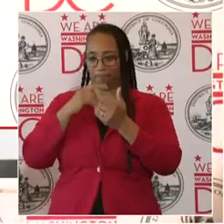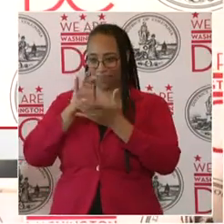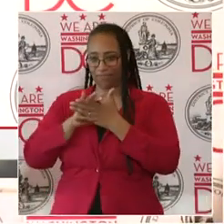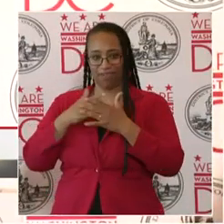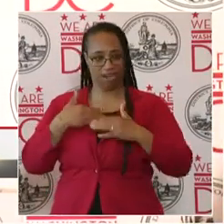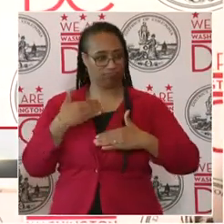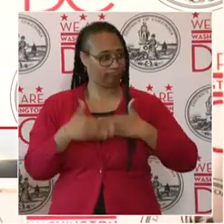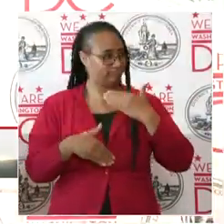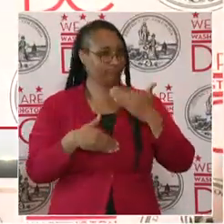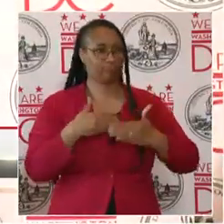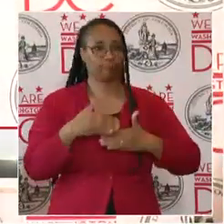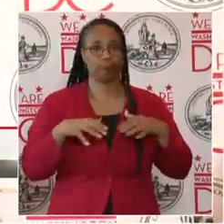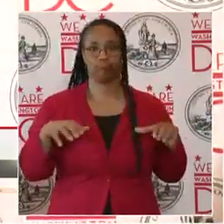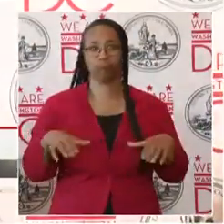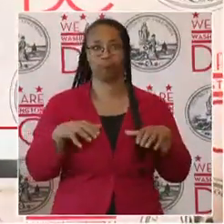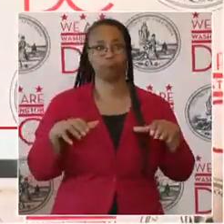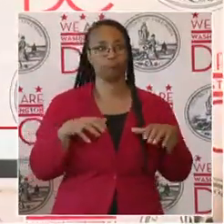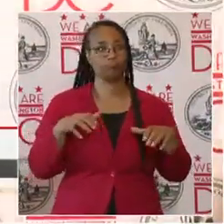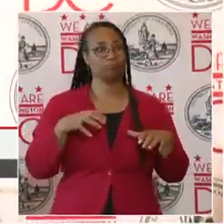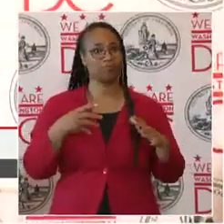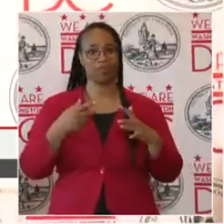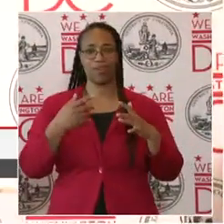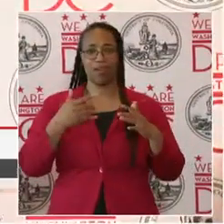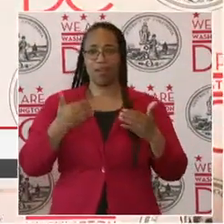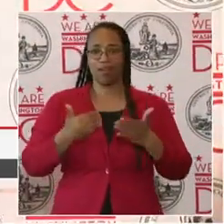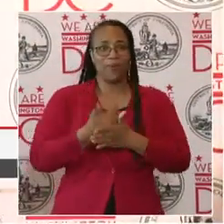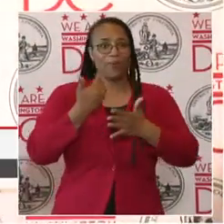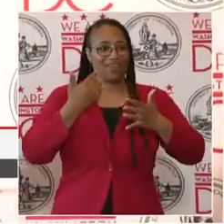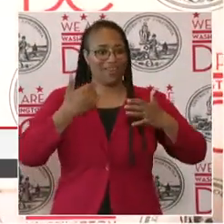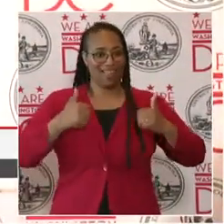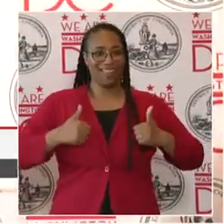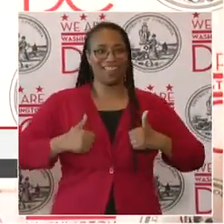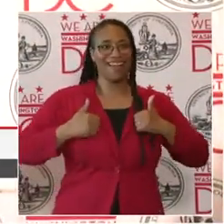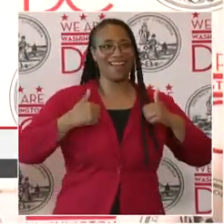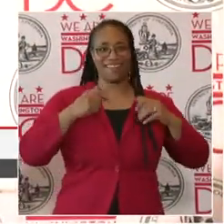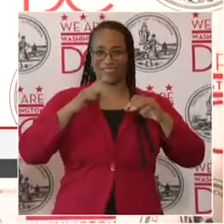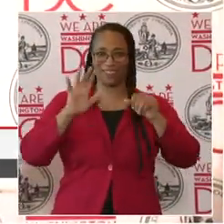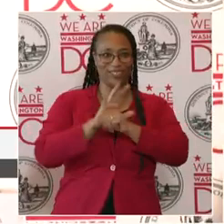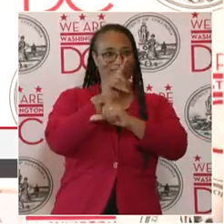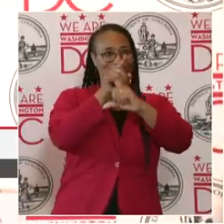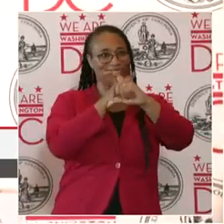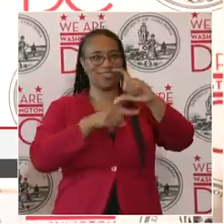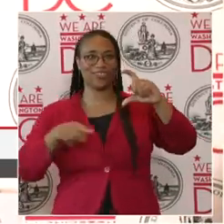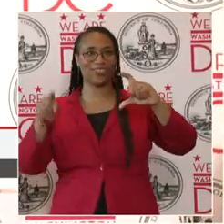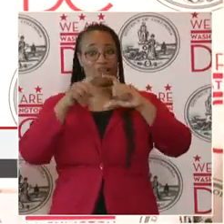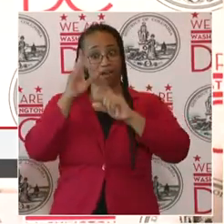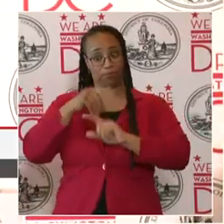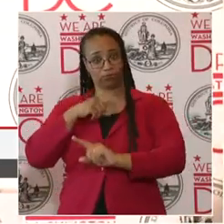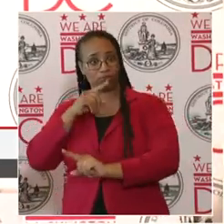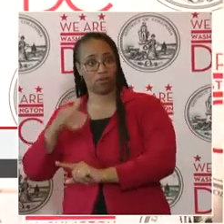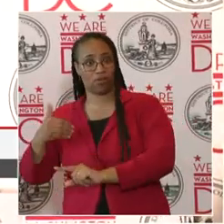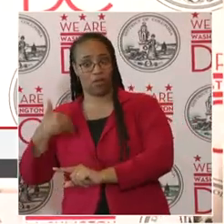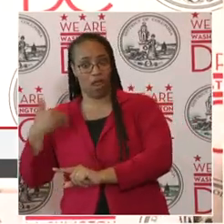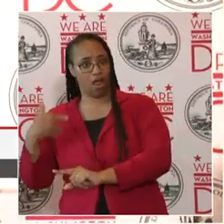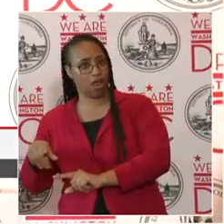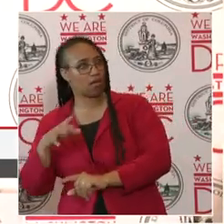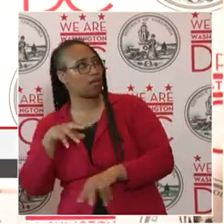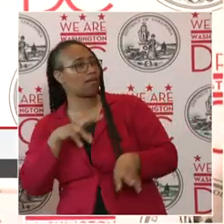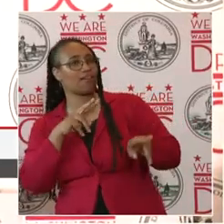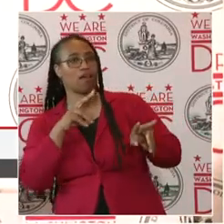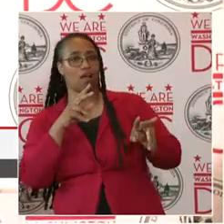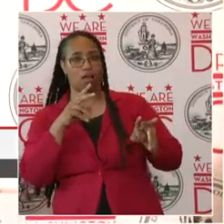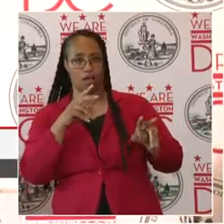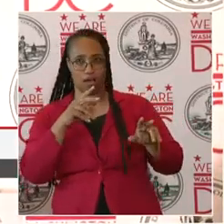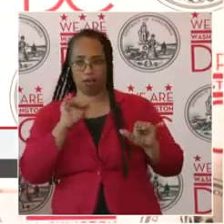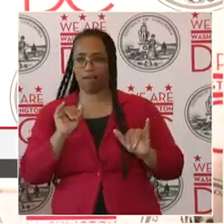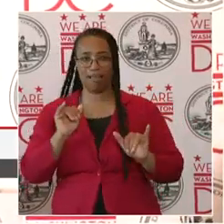circle, I did everything I could to not make any other youth in this city feel like I did when I was 10 and I almost lost my mom.